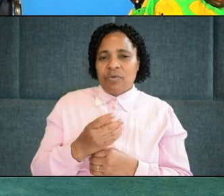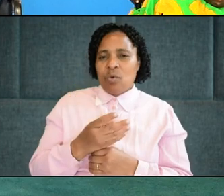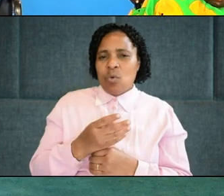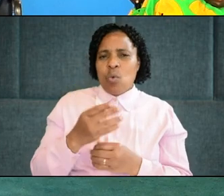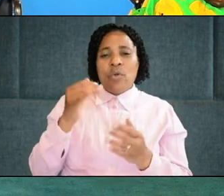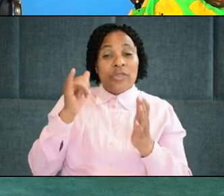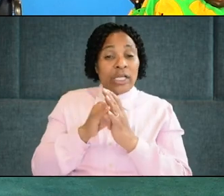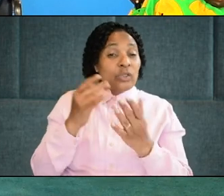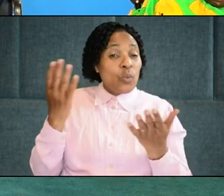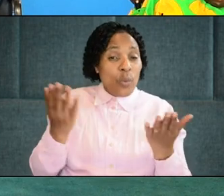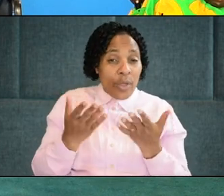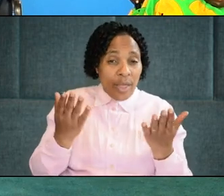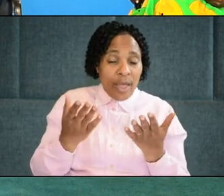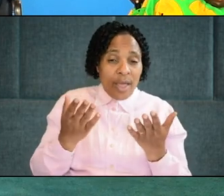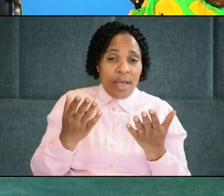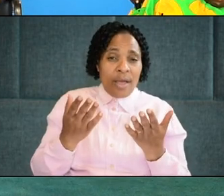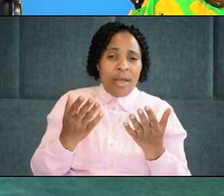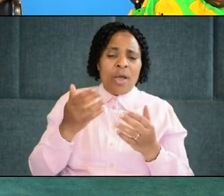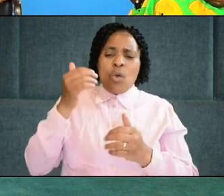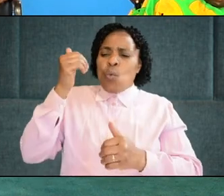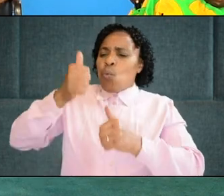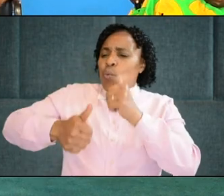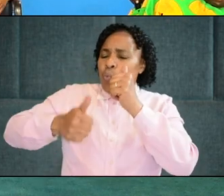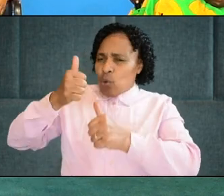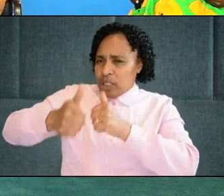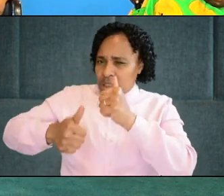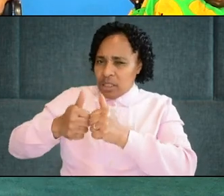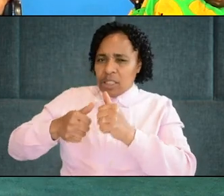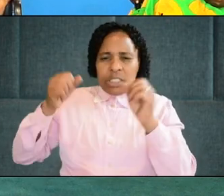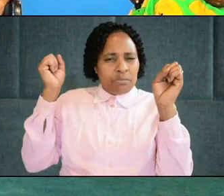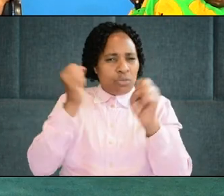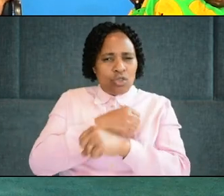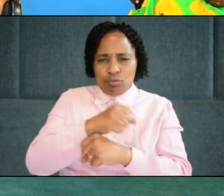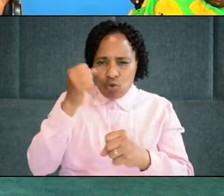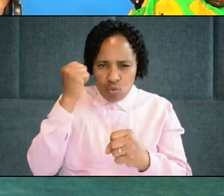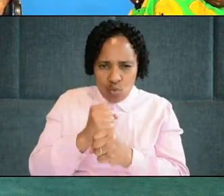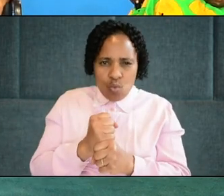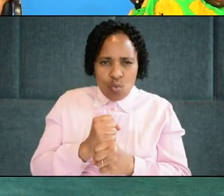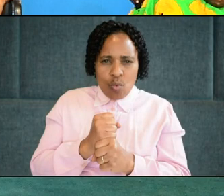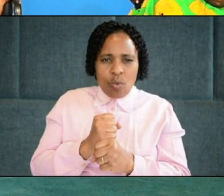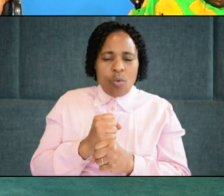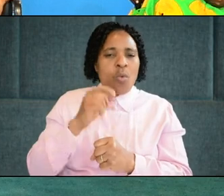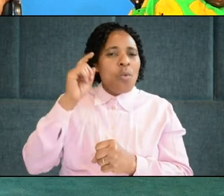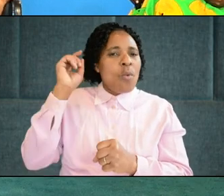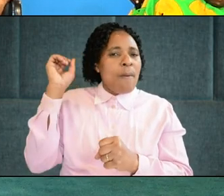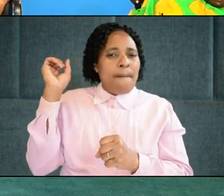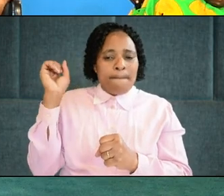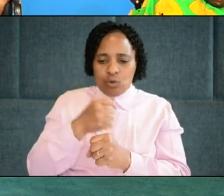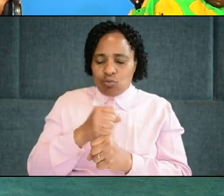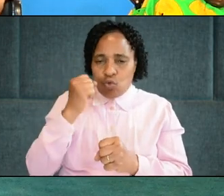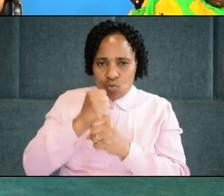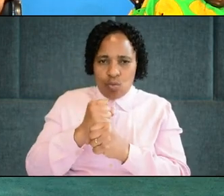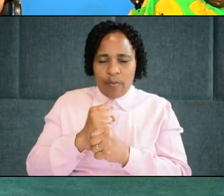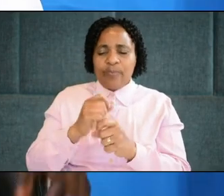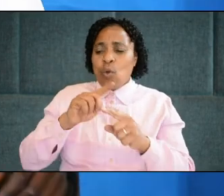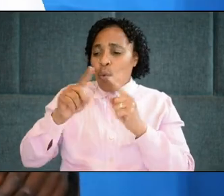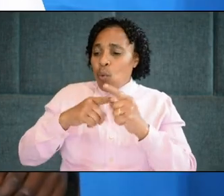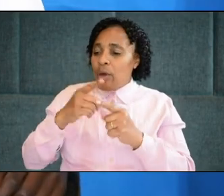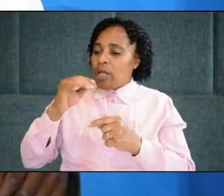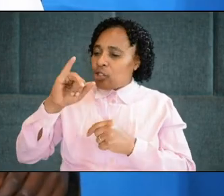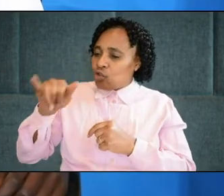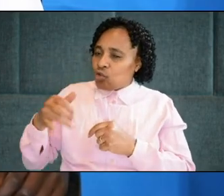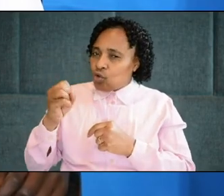that that which we can do, we should do. When Joshua was